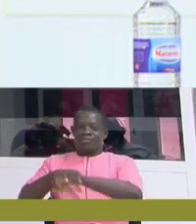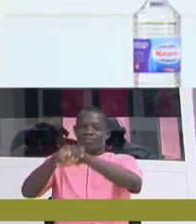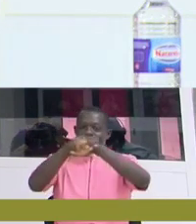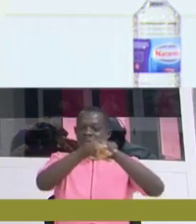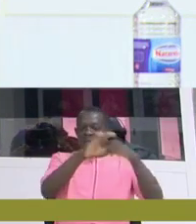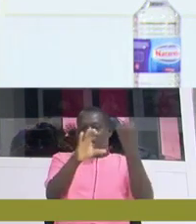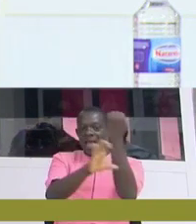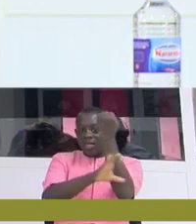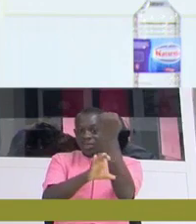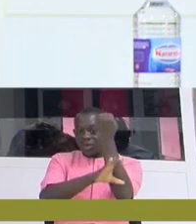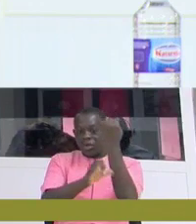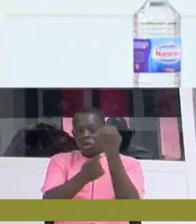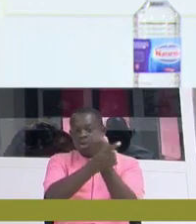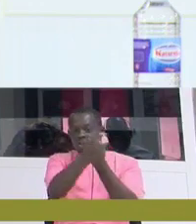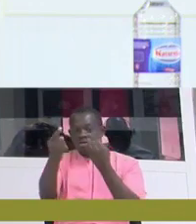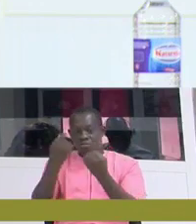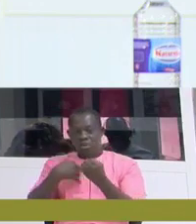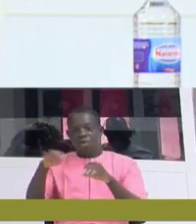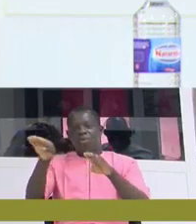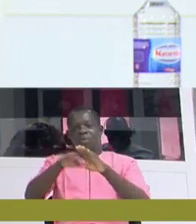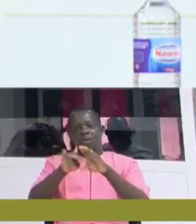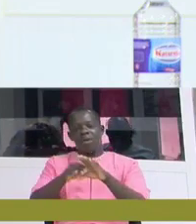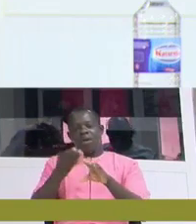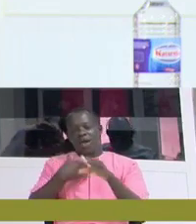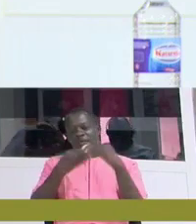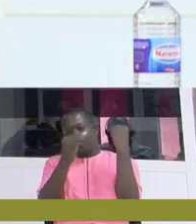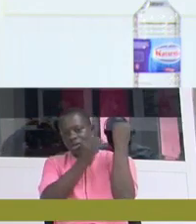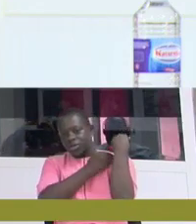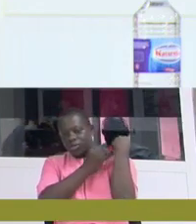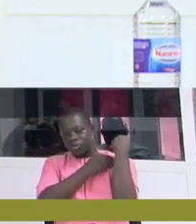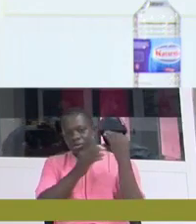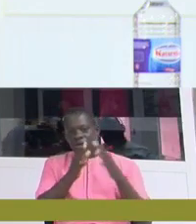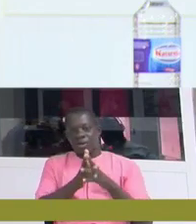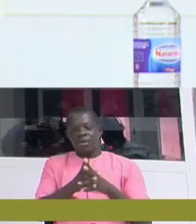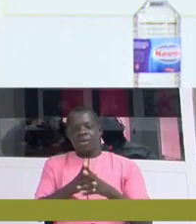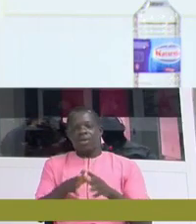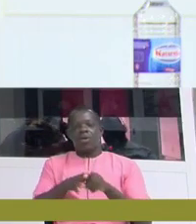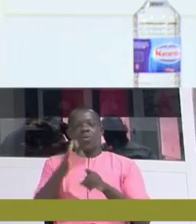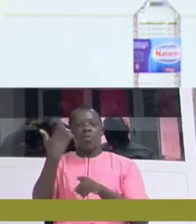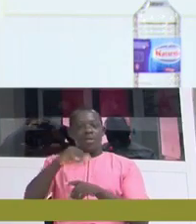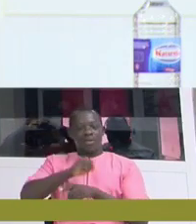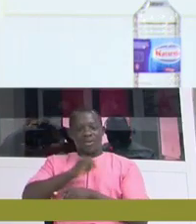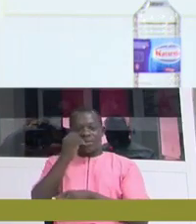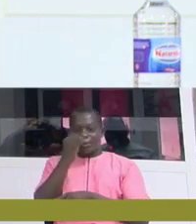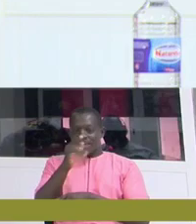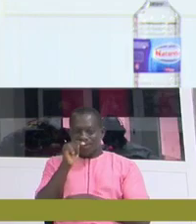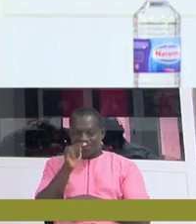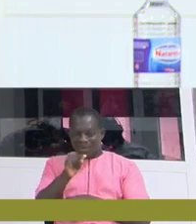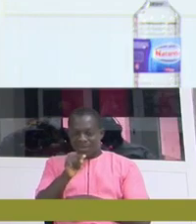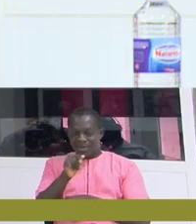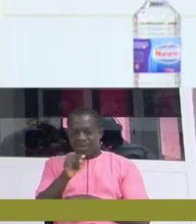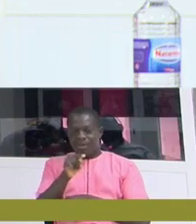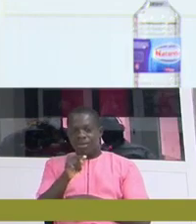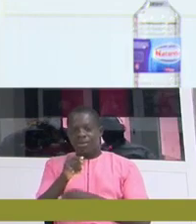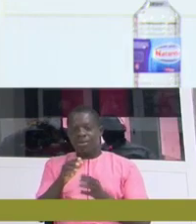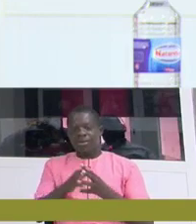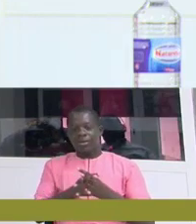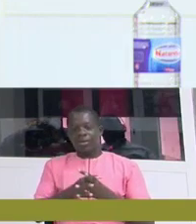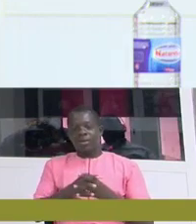You are part of the people responsible for that. When he said that.